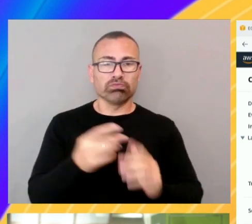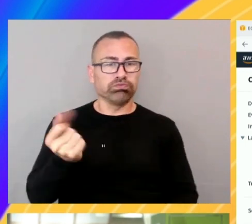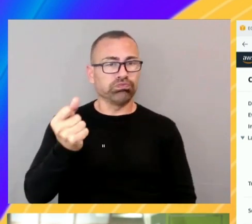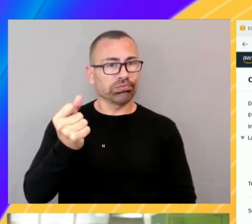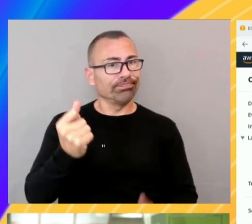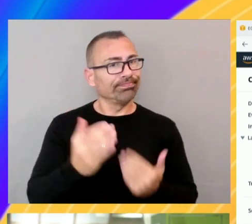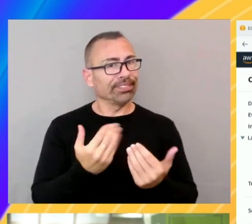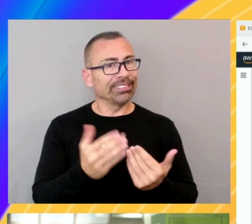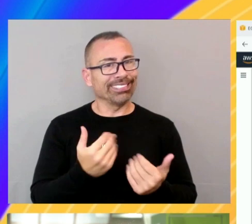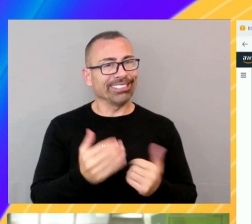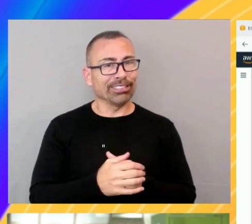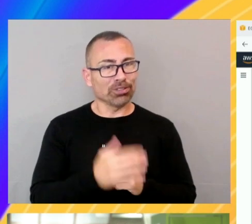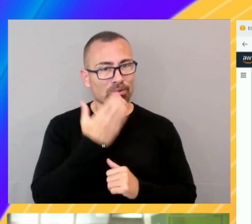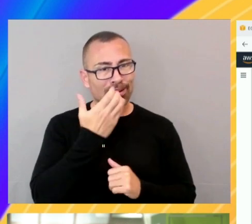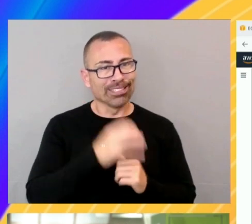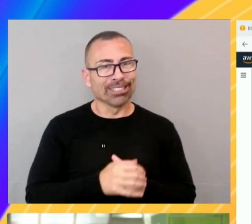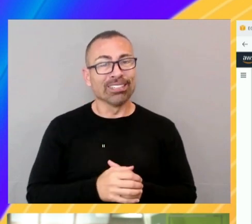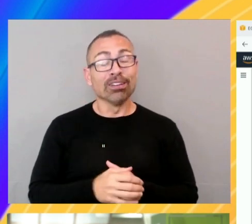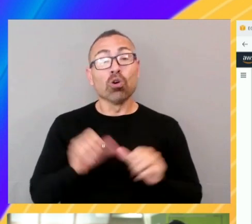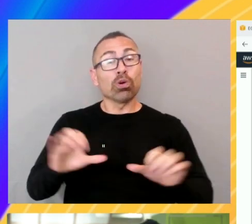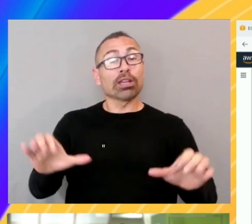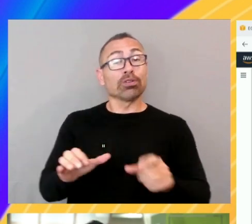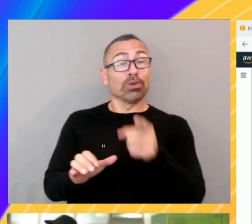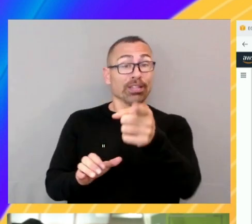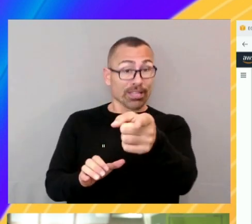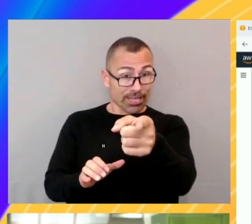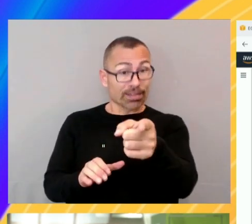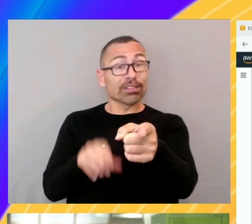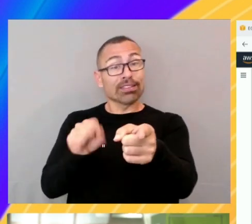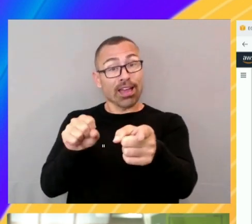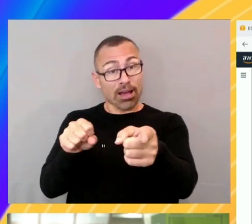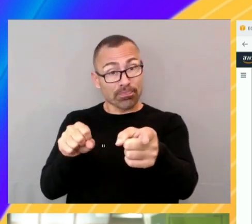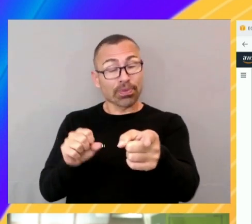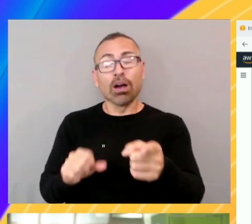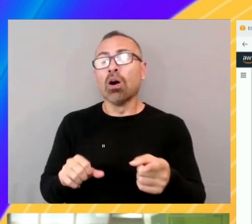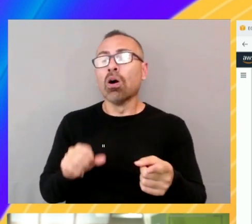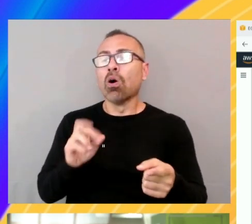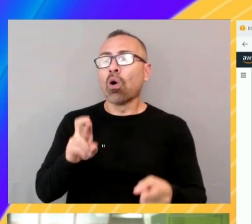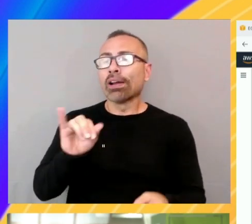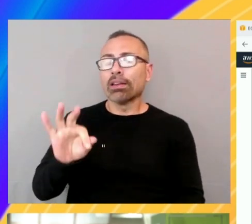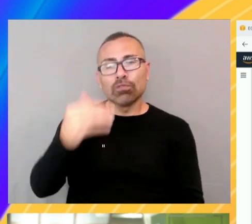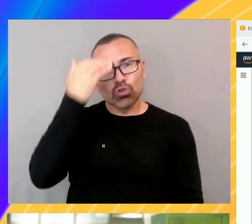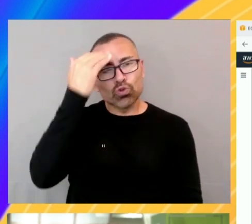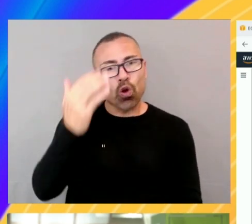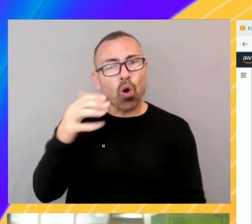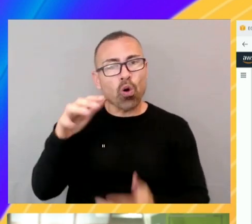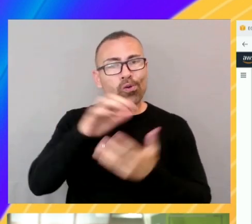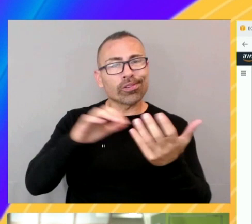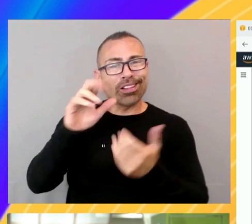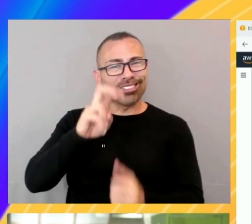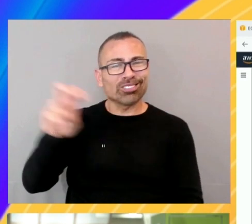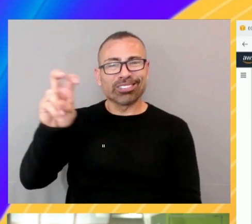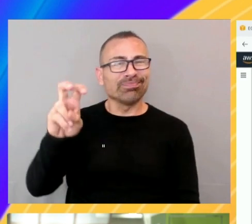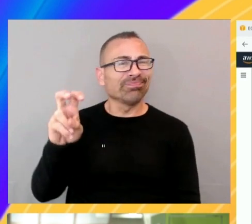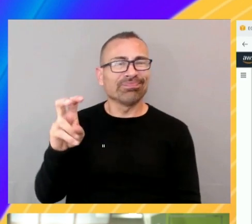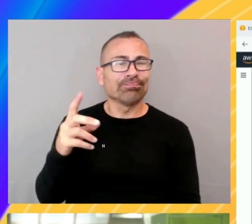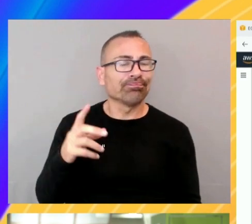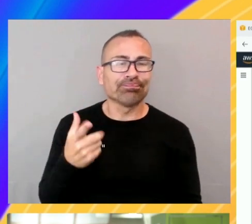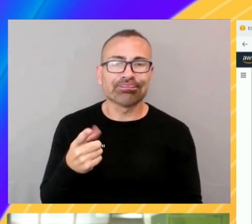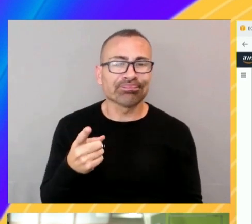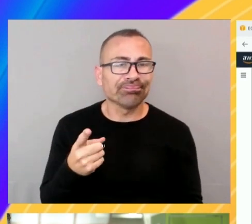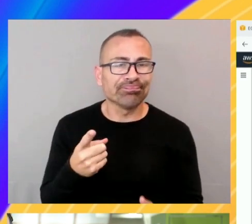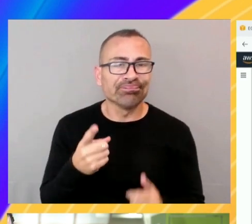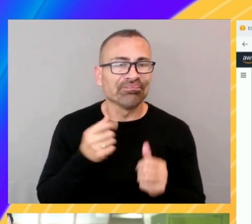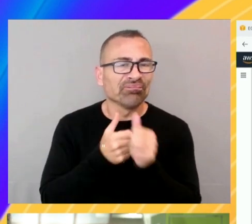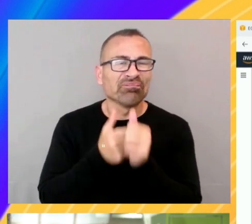it here, but it's just, if you know CloudTrail, it's very similar. Yeah. You would know what to do. And we see here we